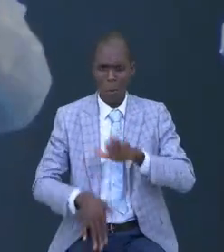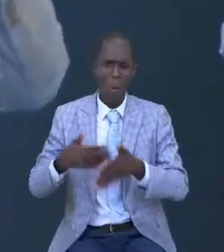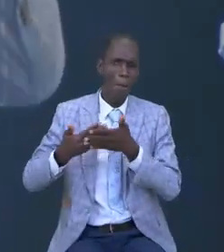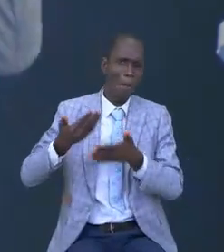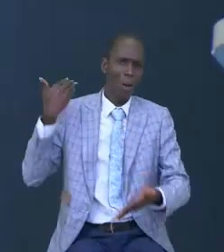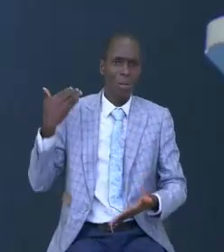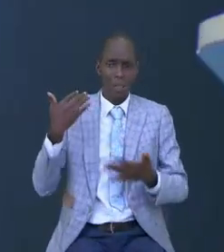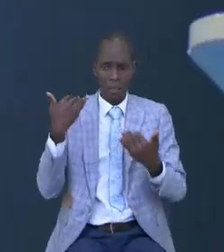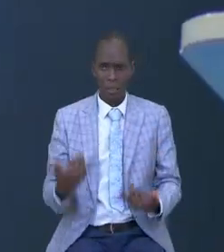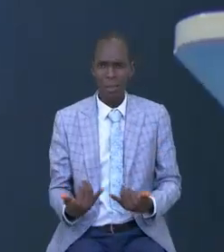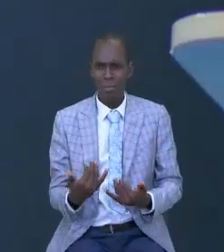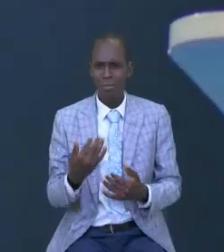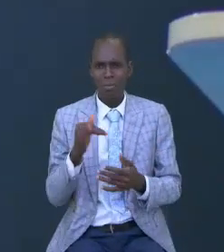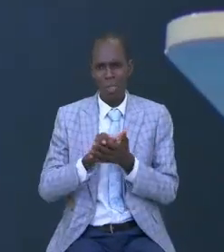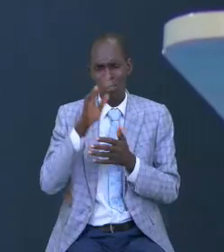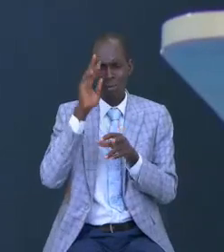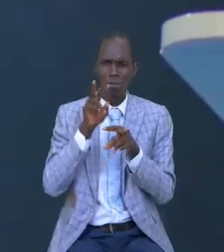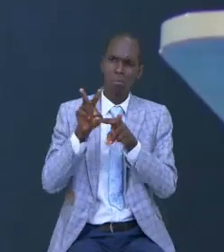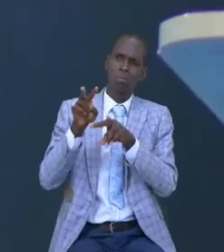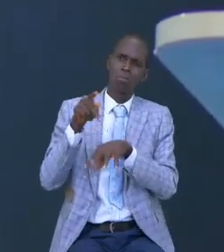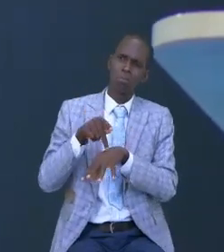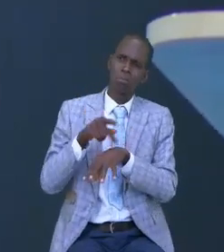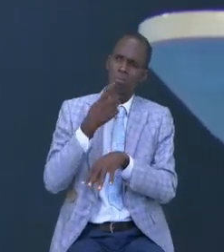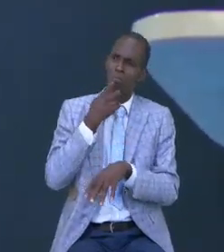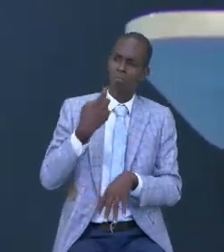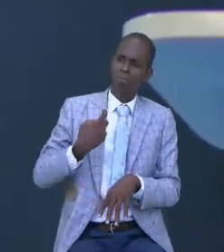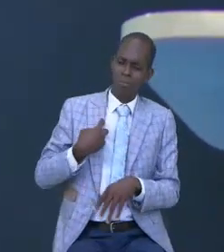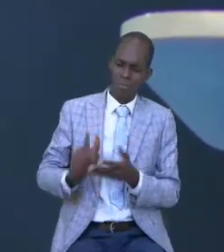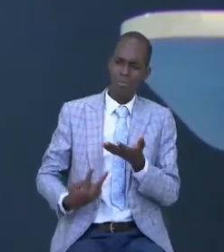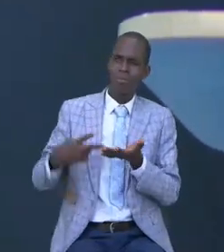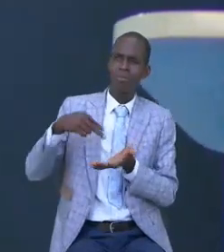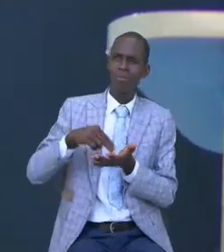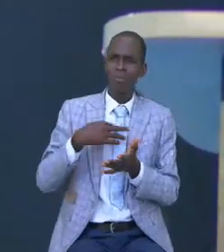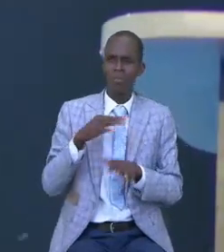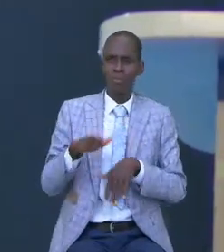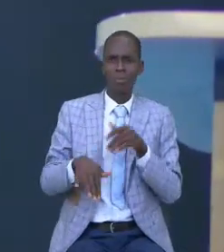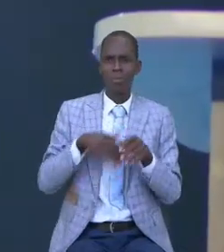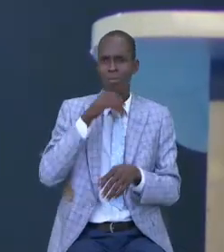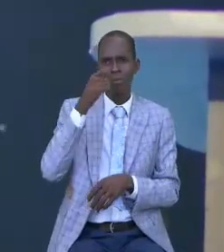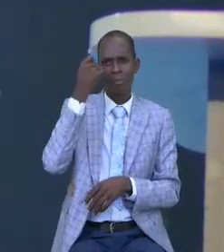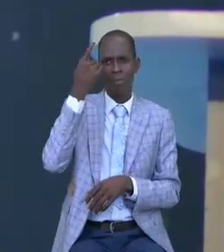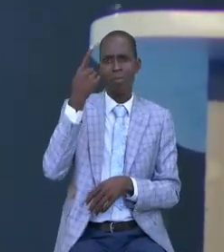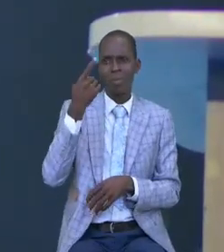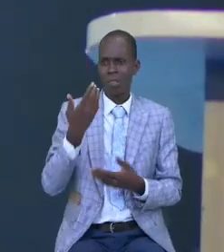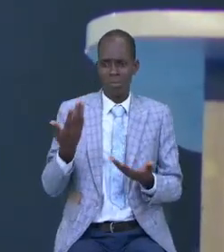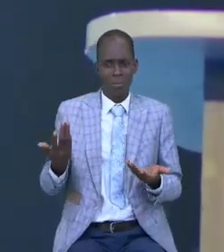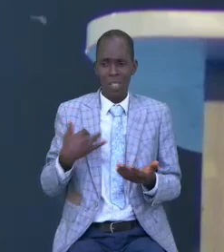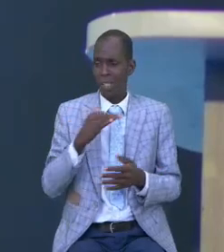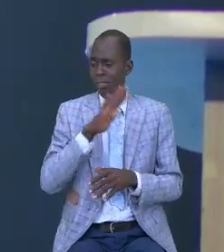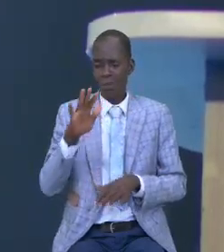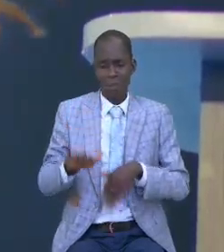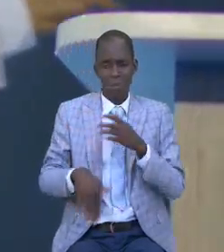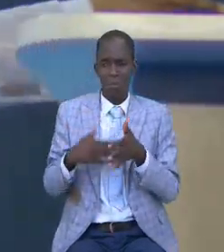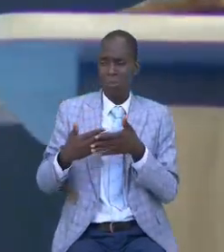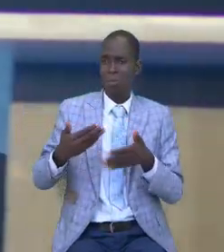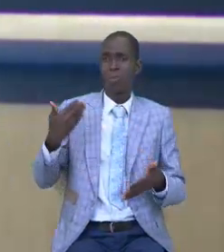so he couldn't connect that command, rise up and walk, with the movement of his limbs.